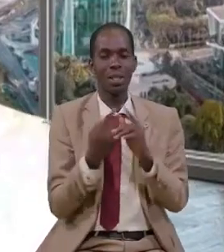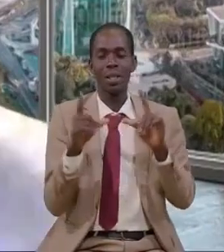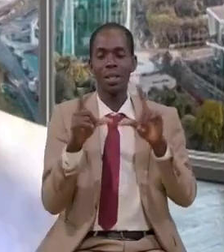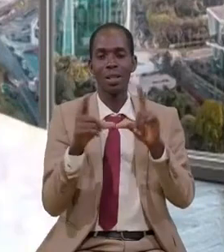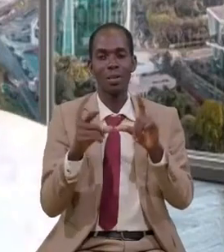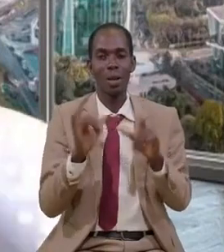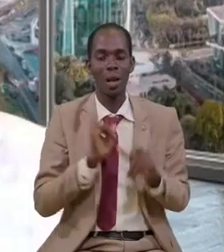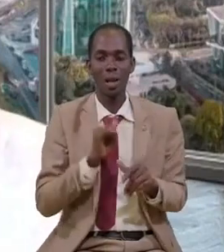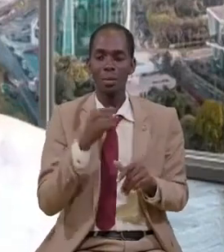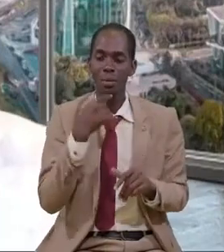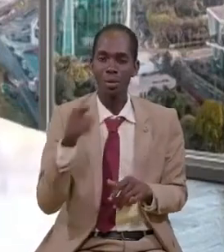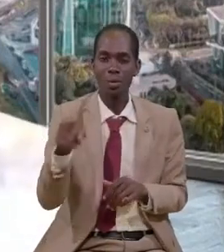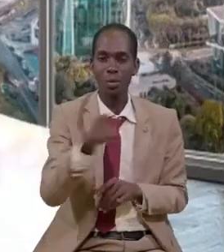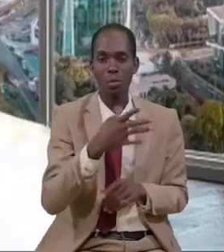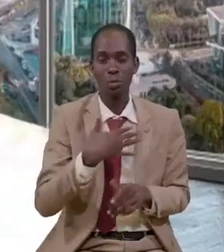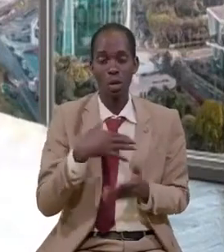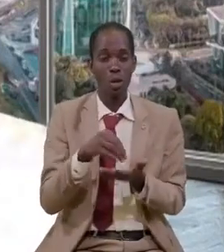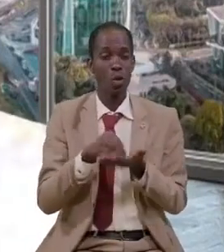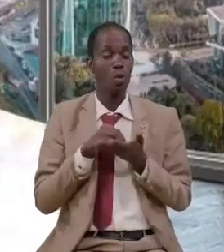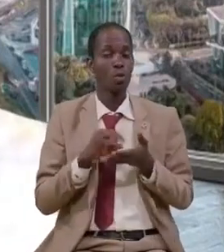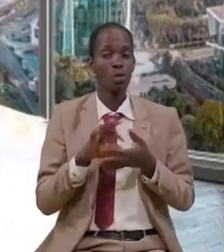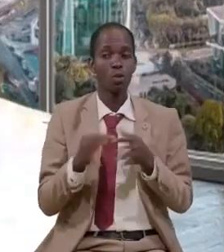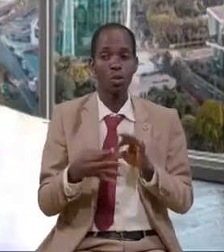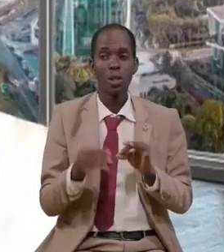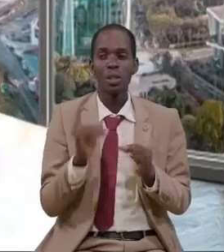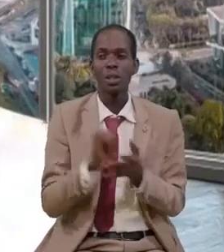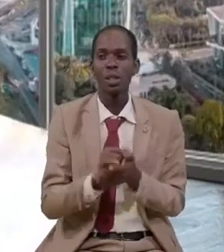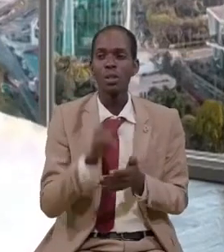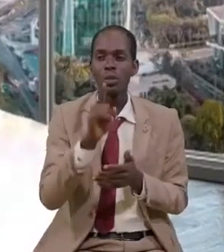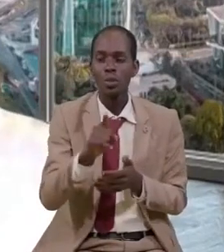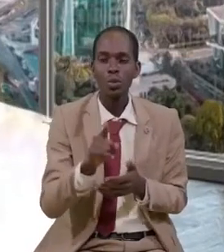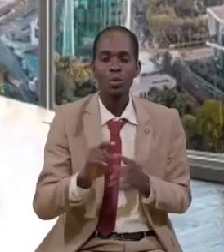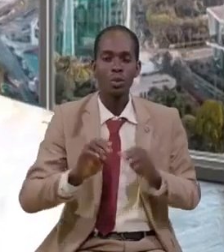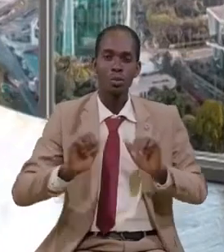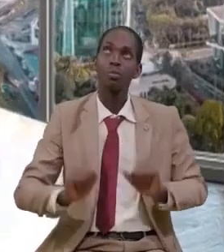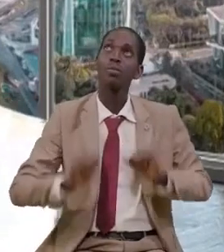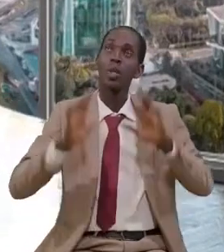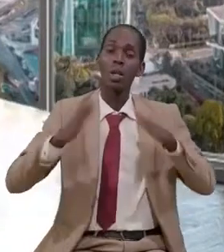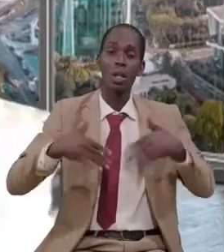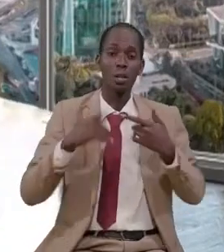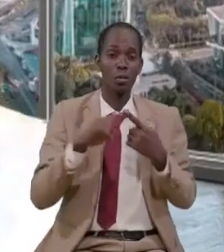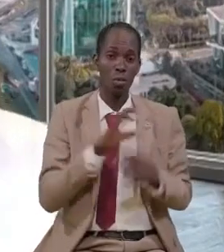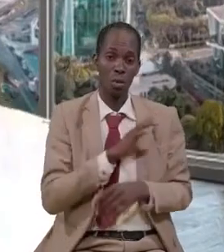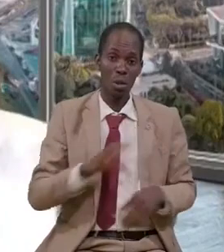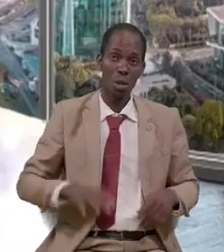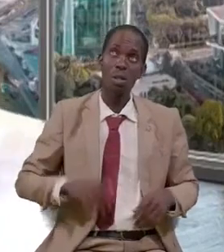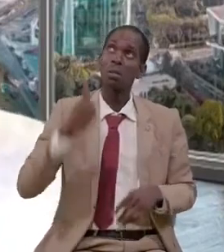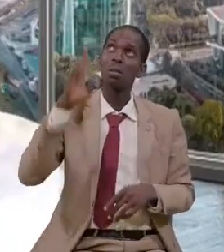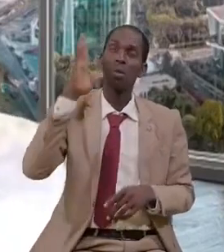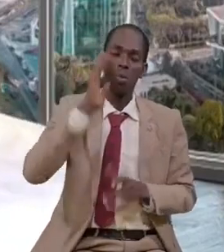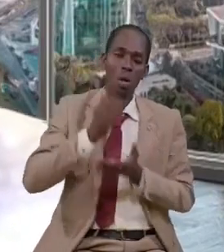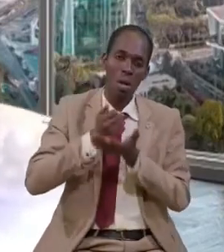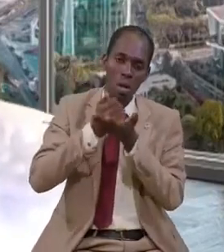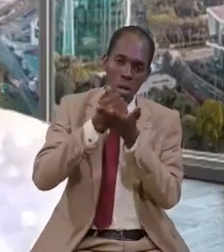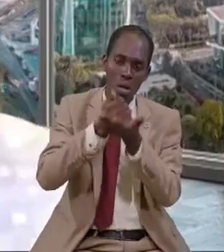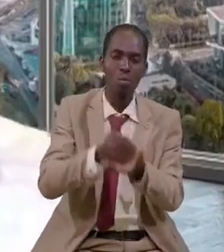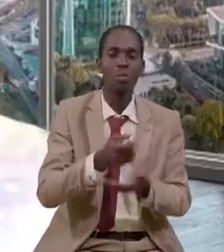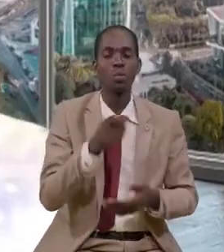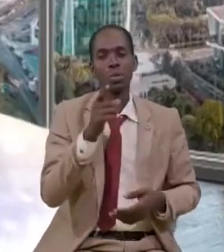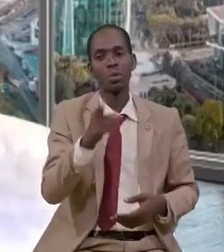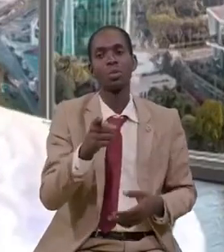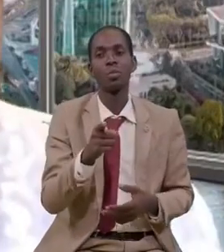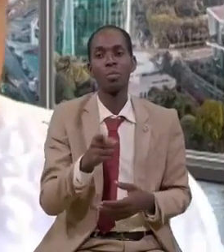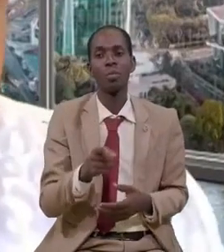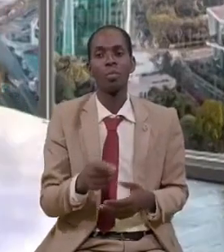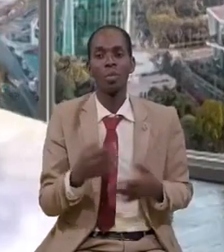when you give your life to Christ, he will help you unlock all the goodness of God in you. Without further